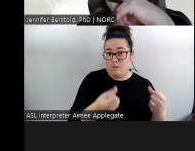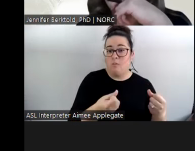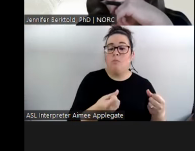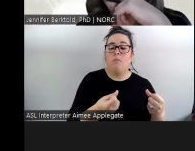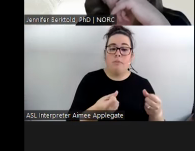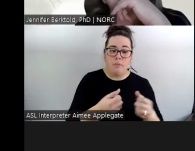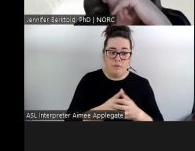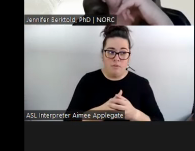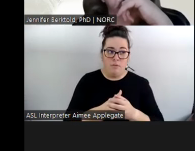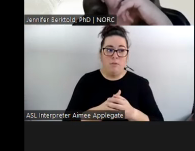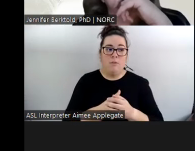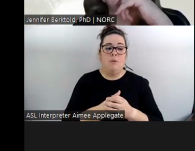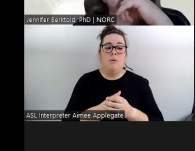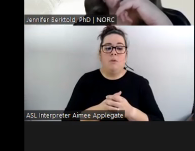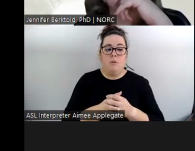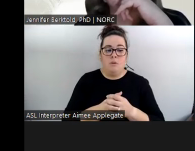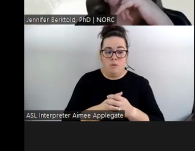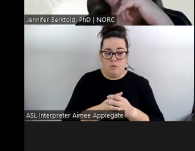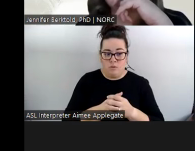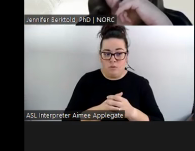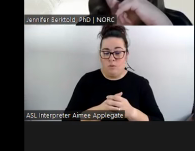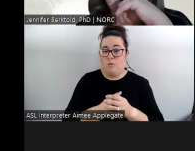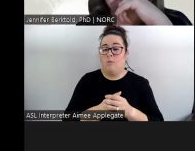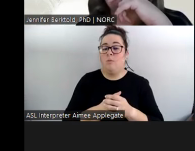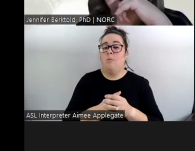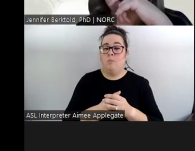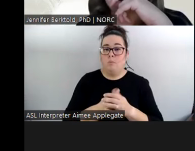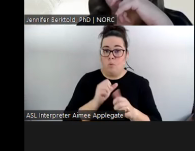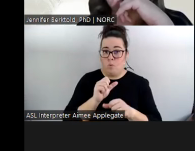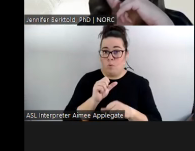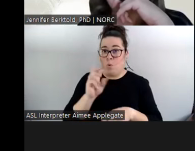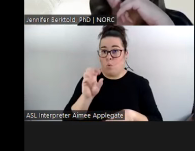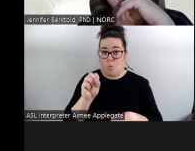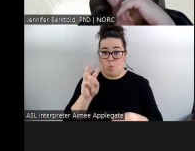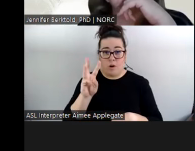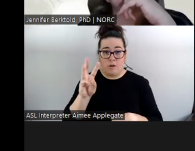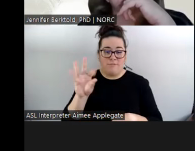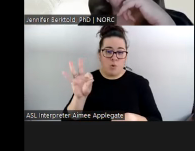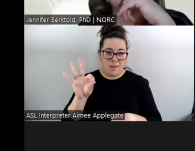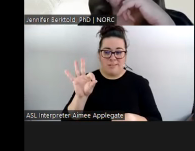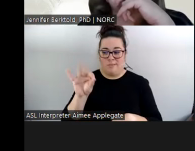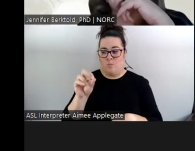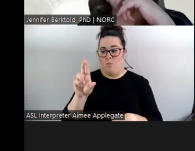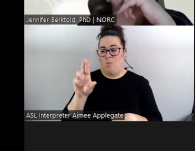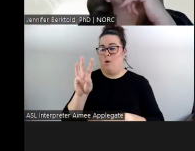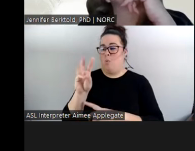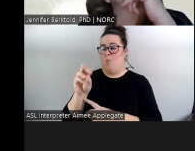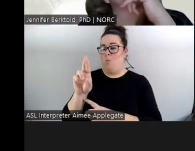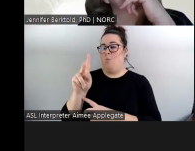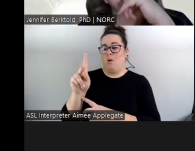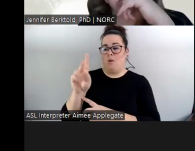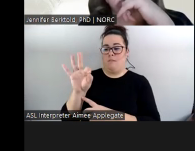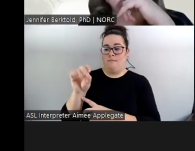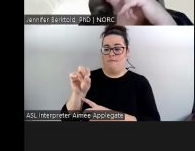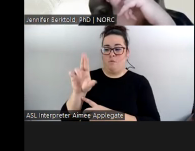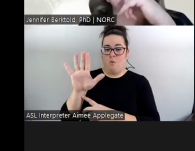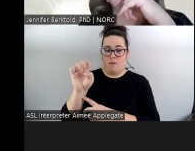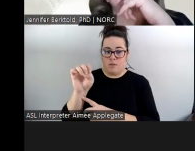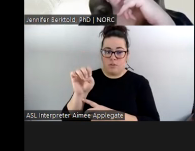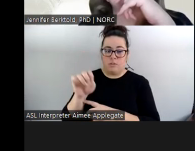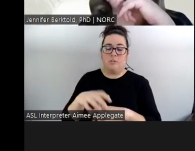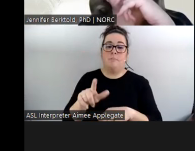salud mental, workforce, long COVID, health equity, various